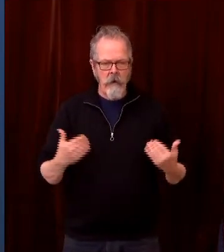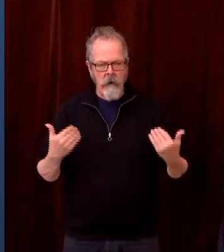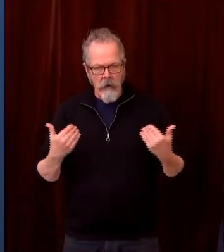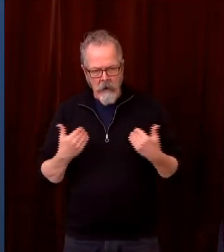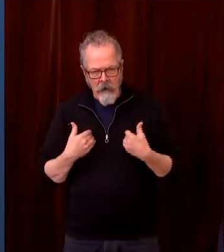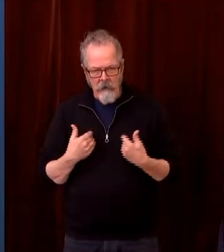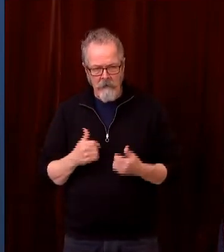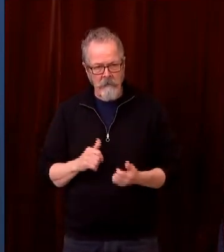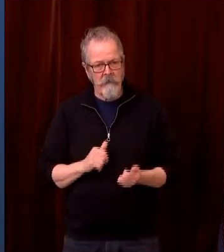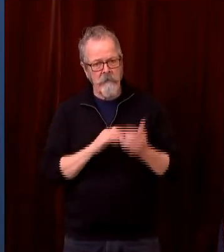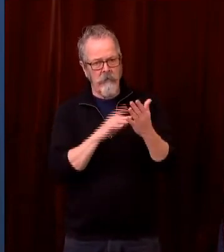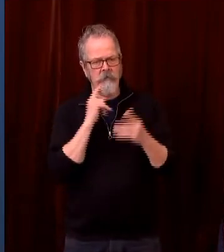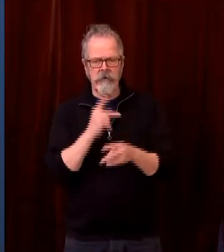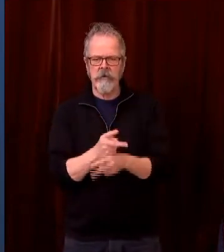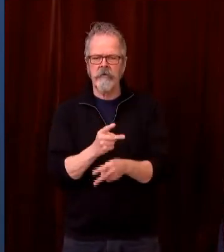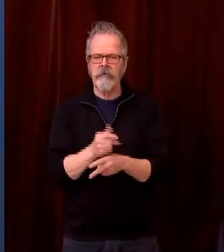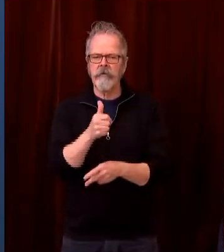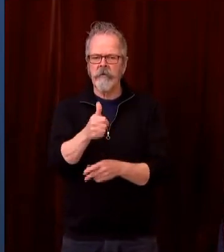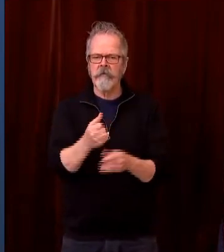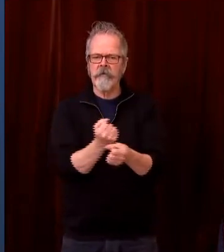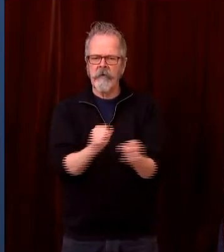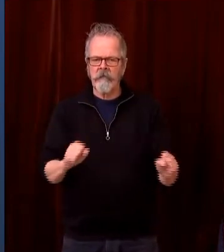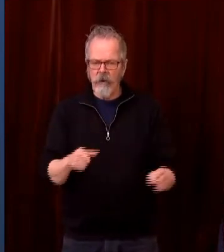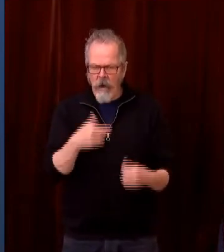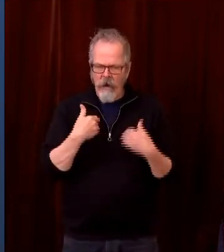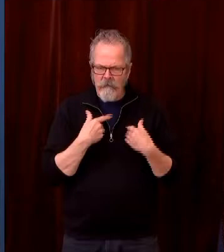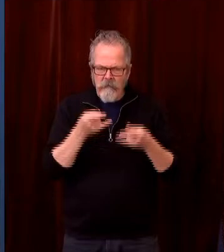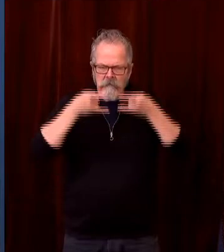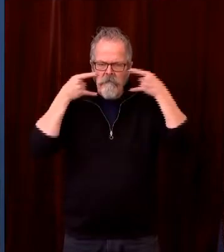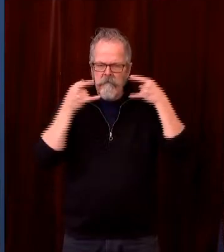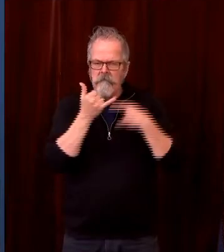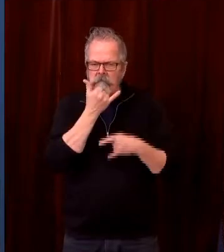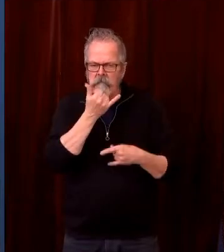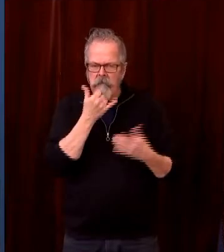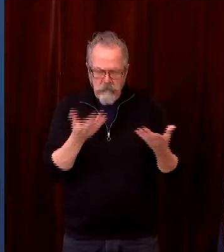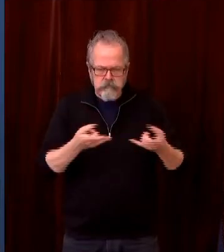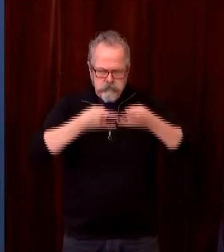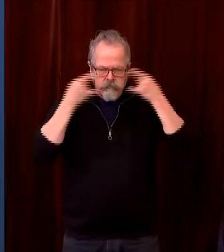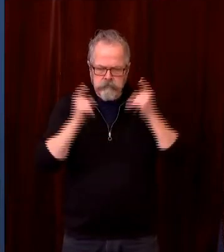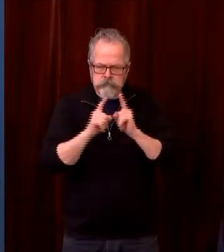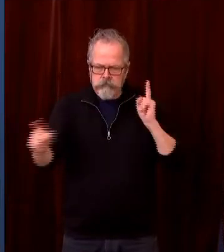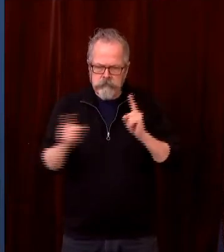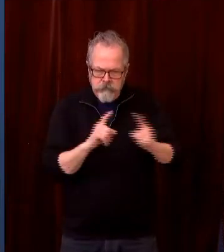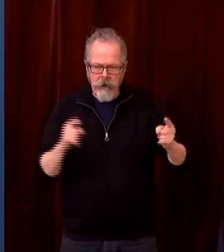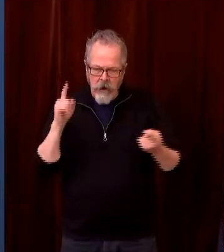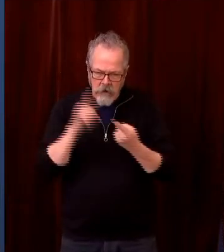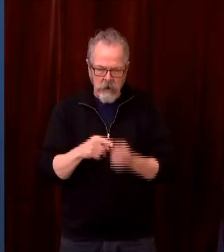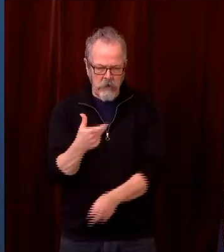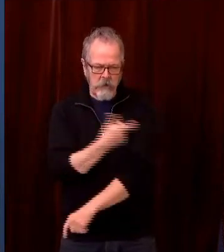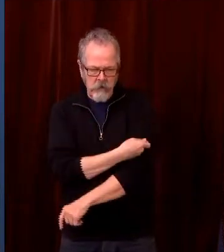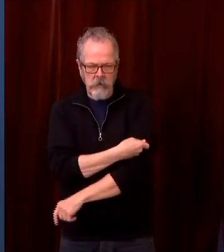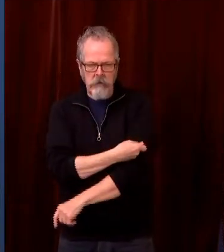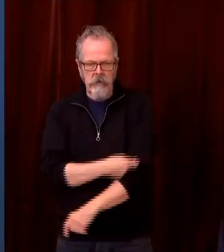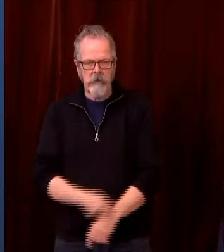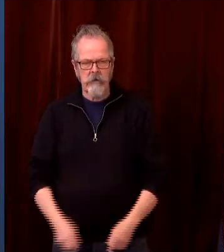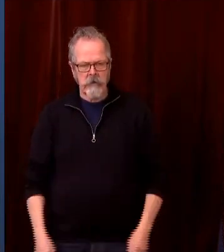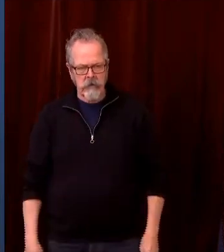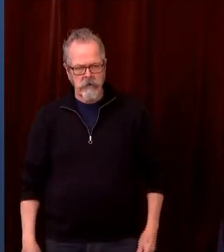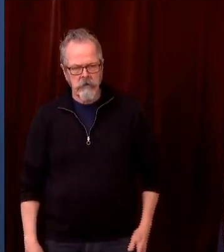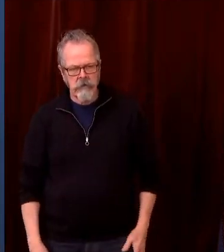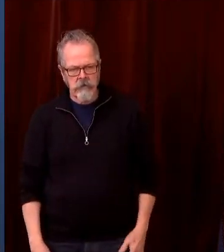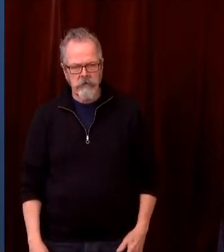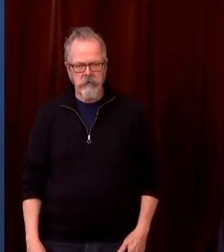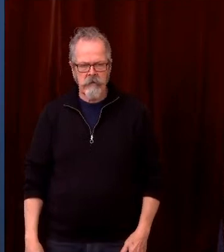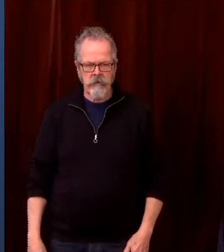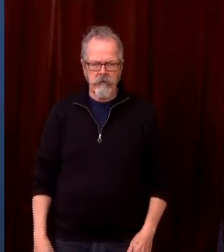way it can get us infected is if we let it. And so I'm really urging people for whatever ounce of frustration they have, they also mount it with